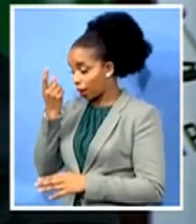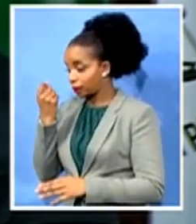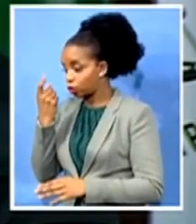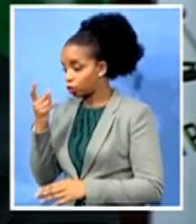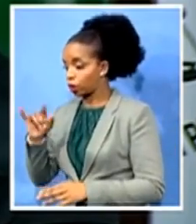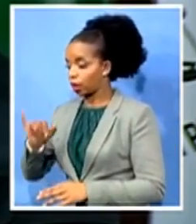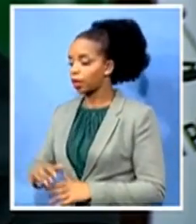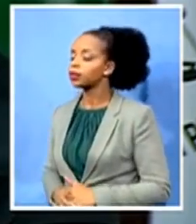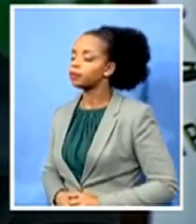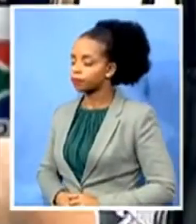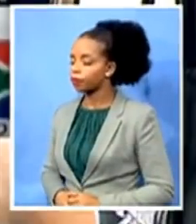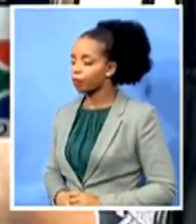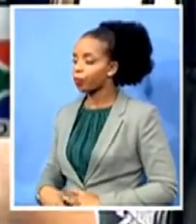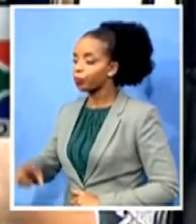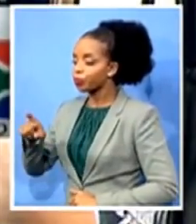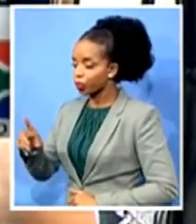created database?